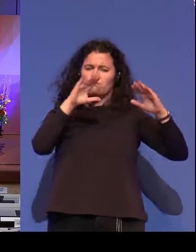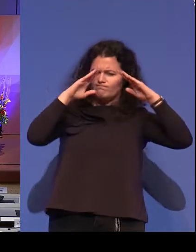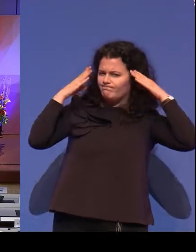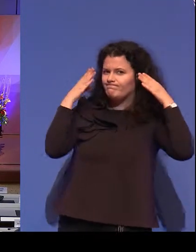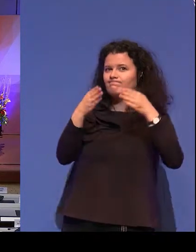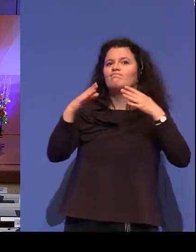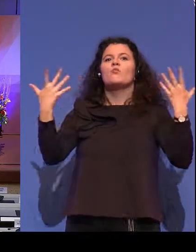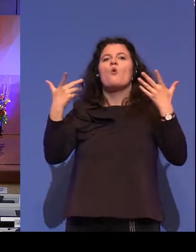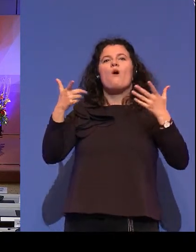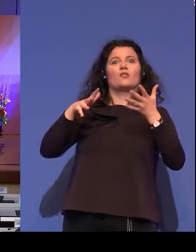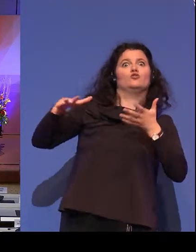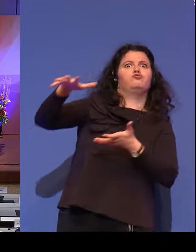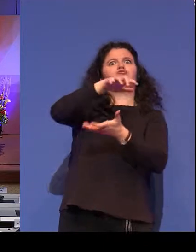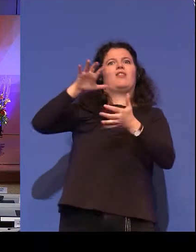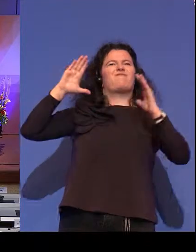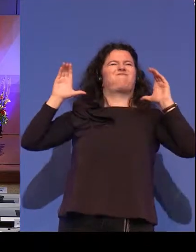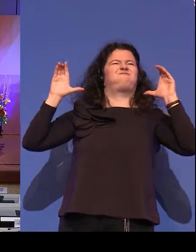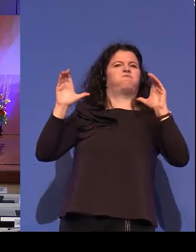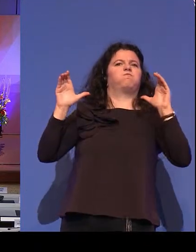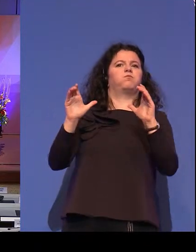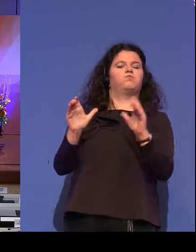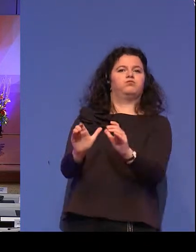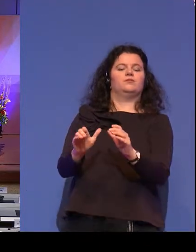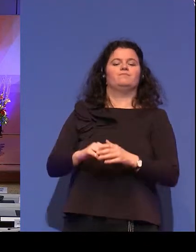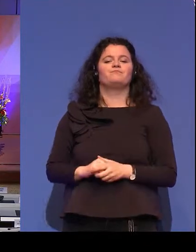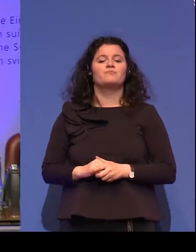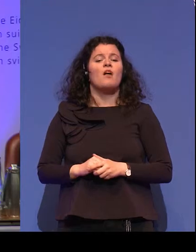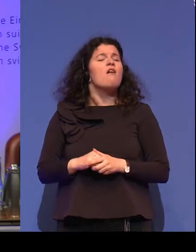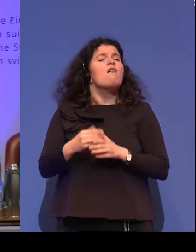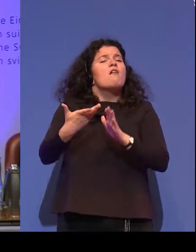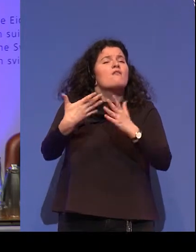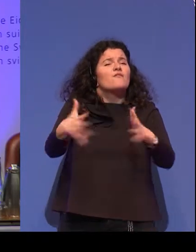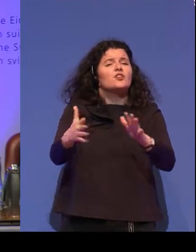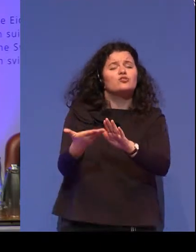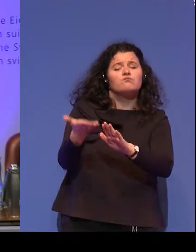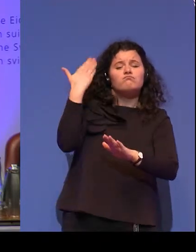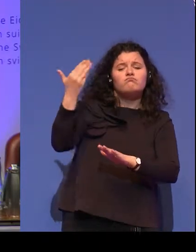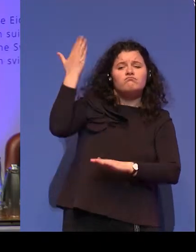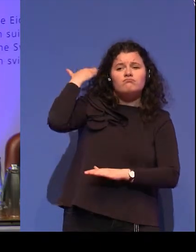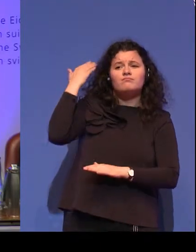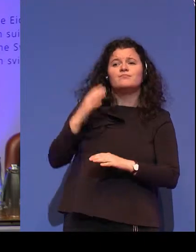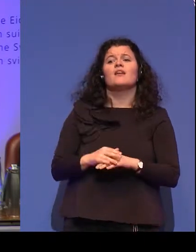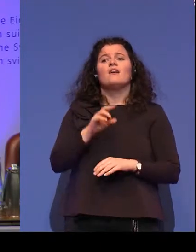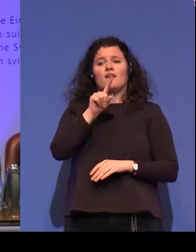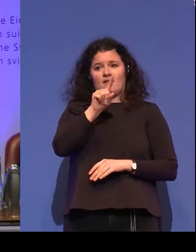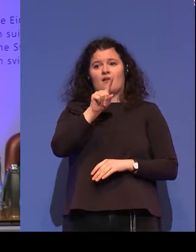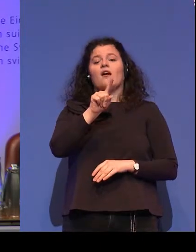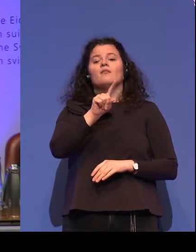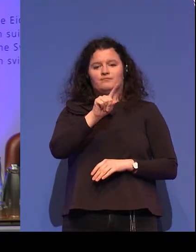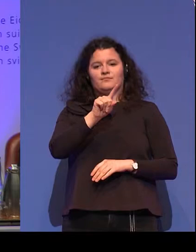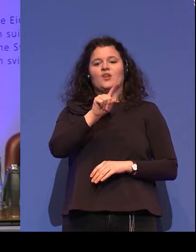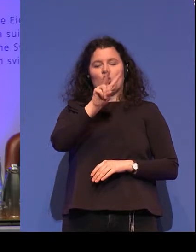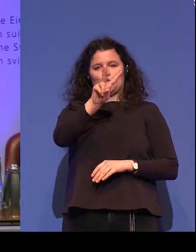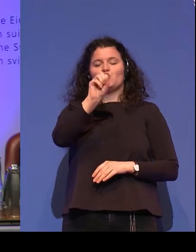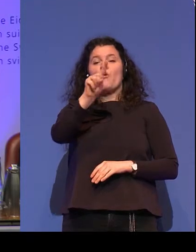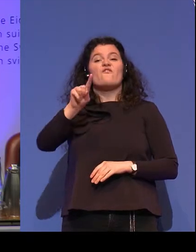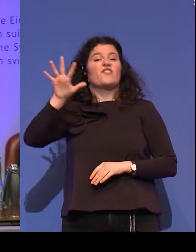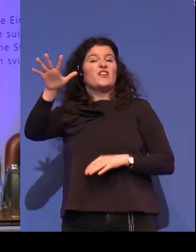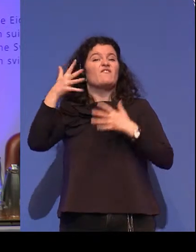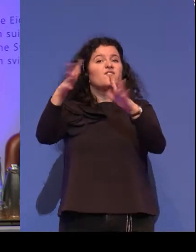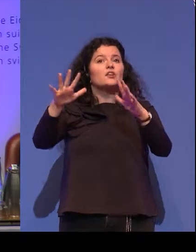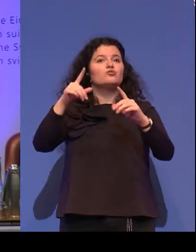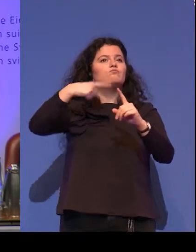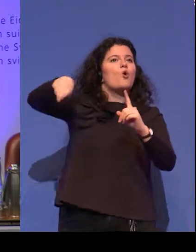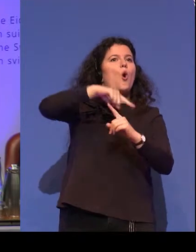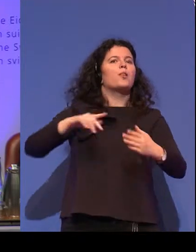we all committed to the 2030 Agenda for Sustainable Development, and we pledged to ensure no one will be left